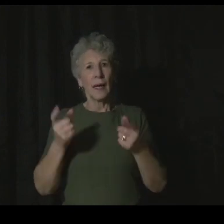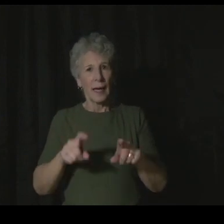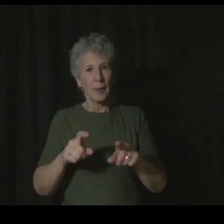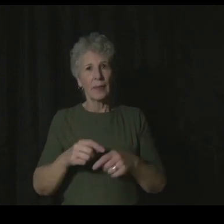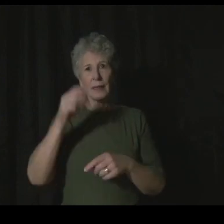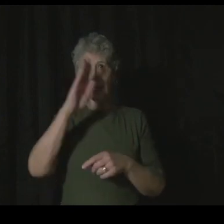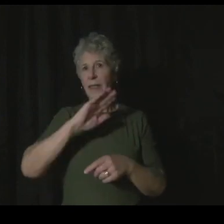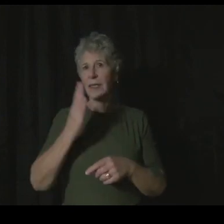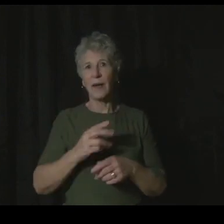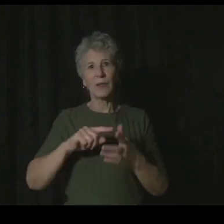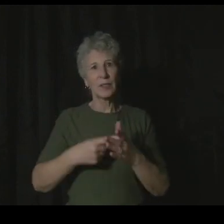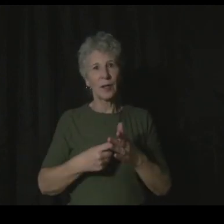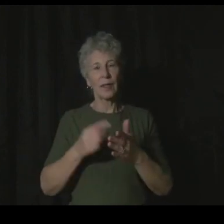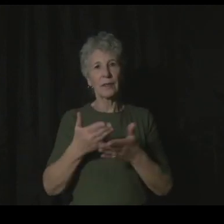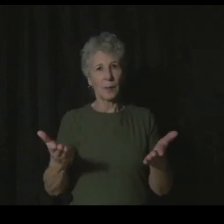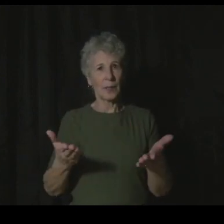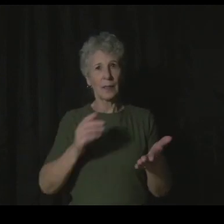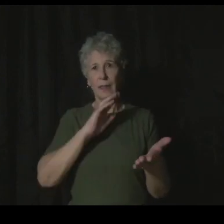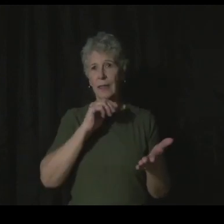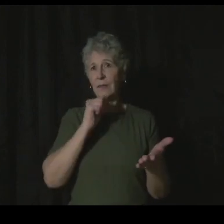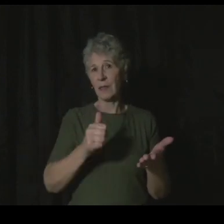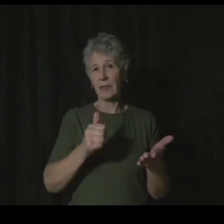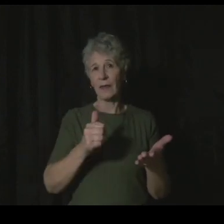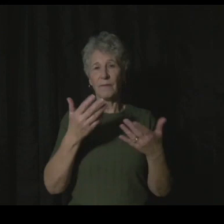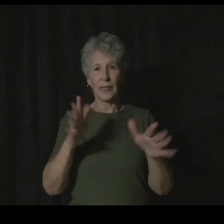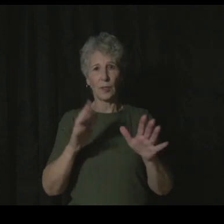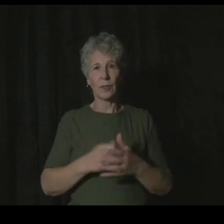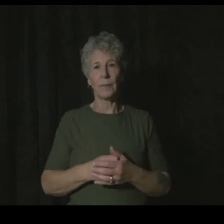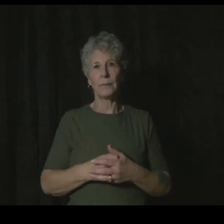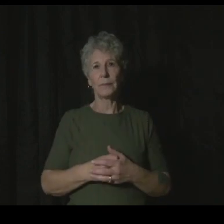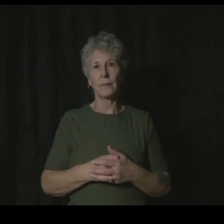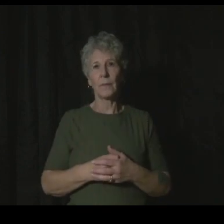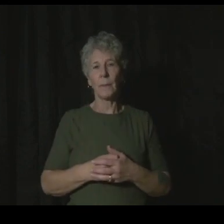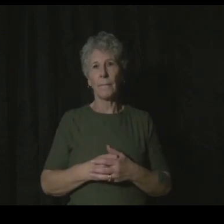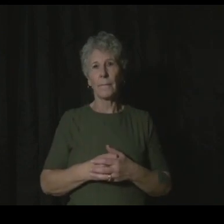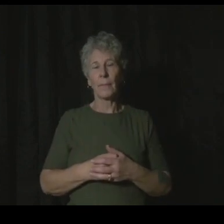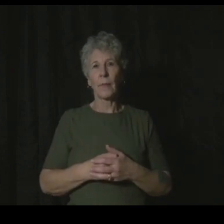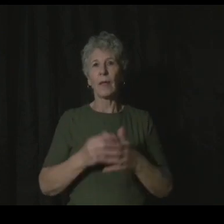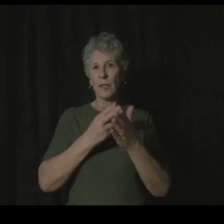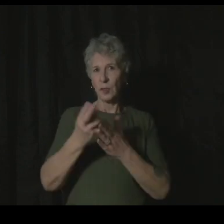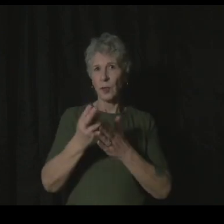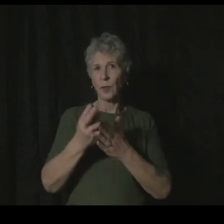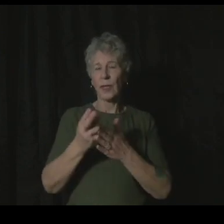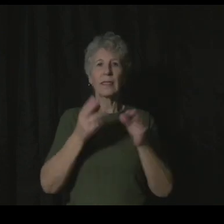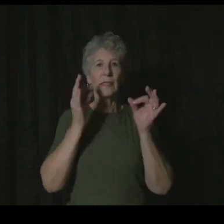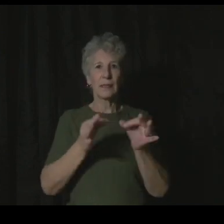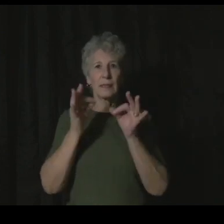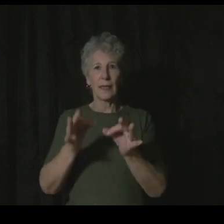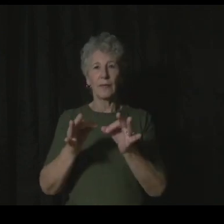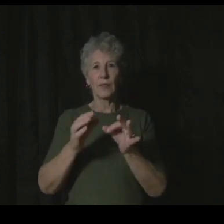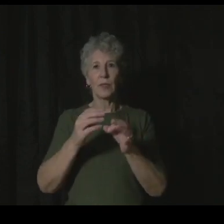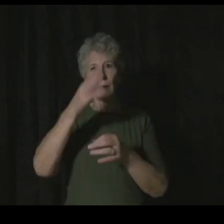starts something that he doesn't finish. And this truth is part of the very definition of God. He cannot